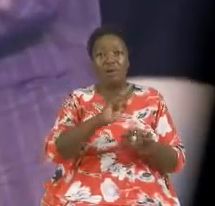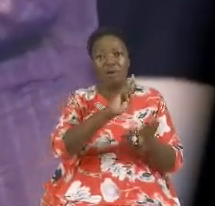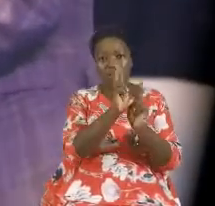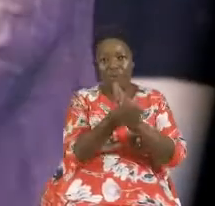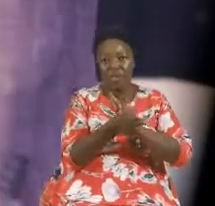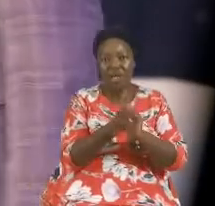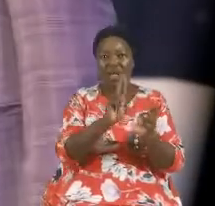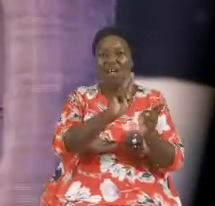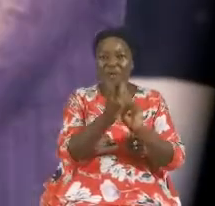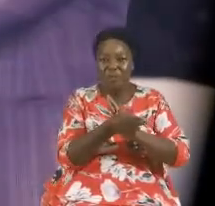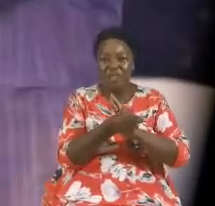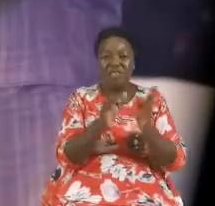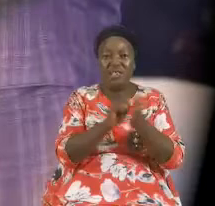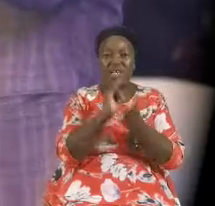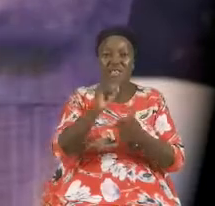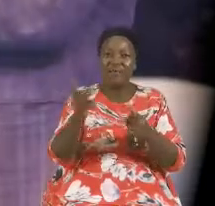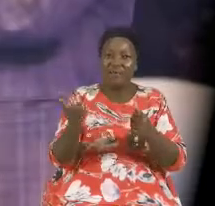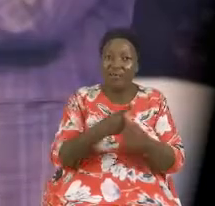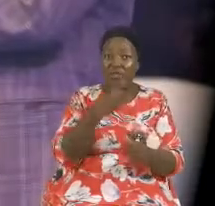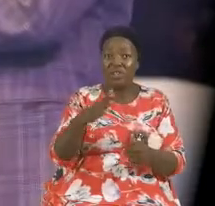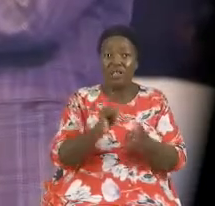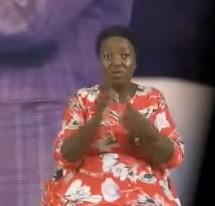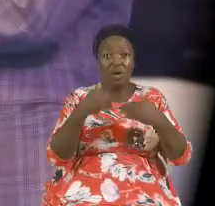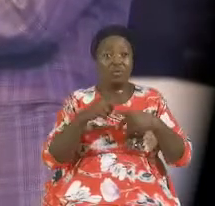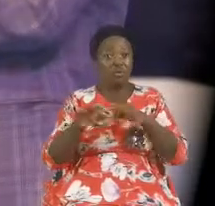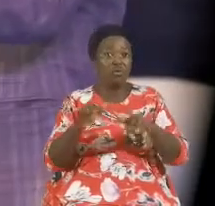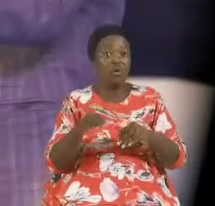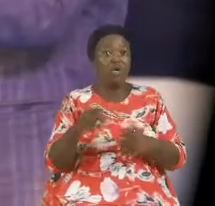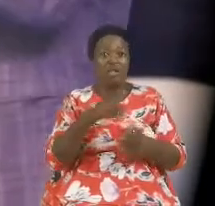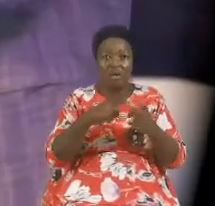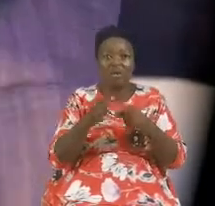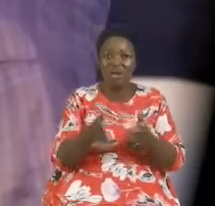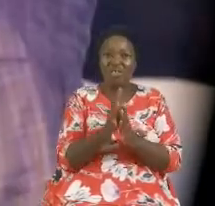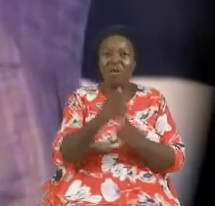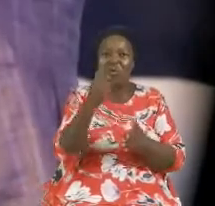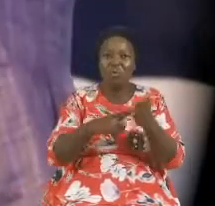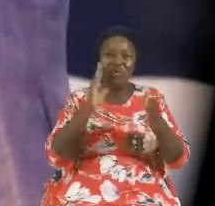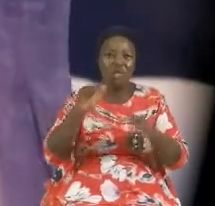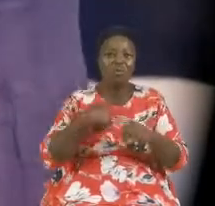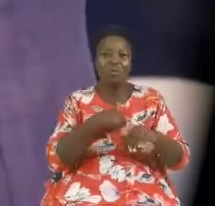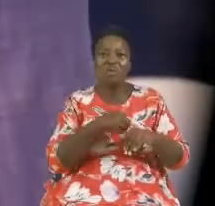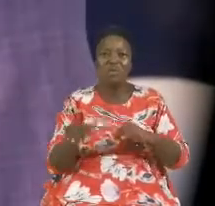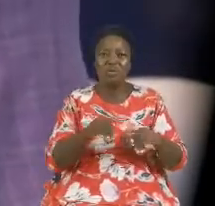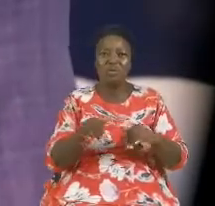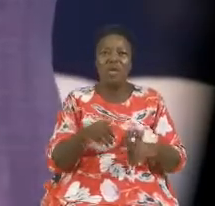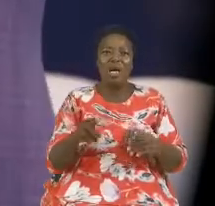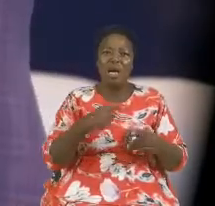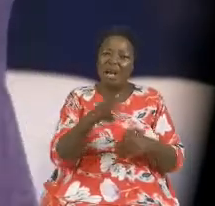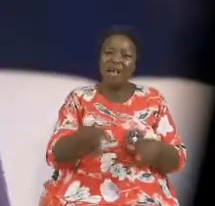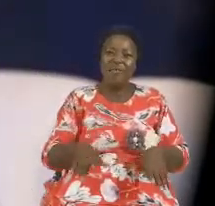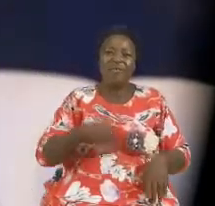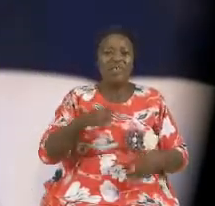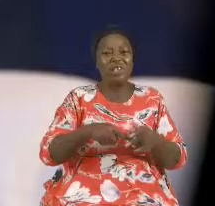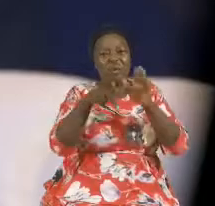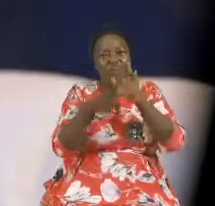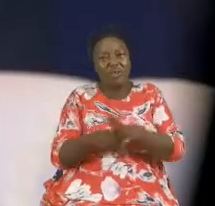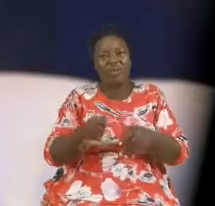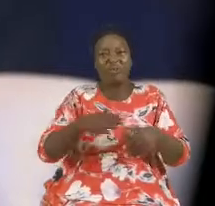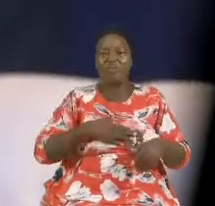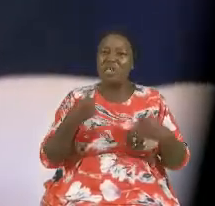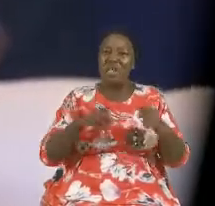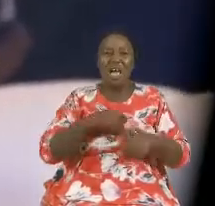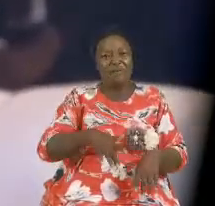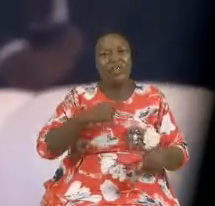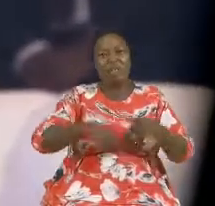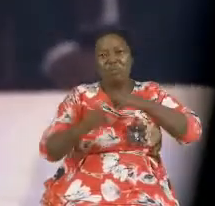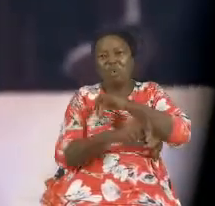Peter said unto them, repent. Repent. That's the very first thing you do. You say, what shall we do? I feel